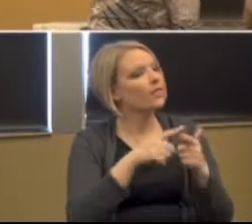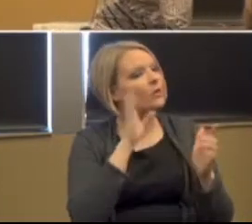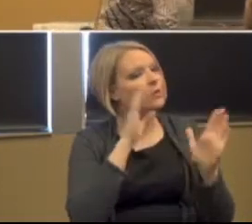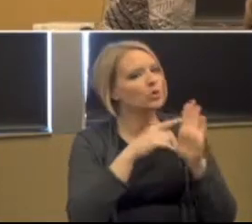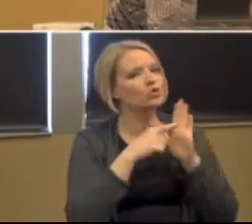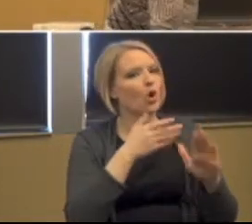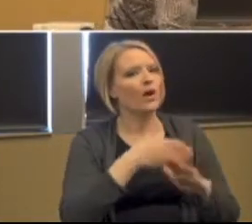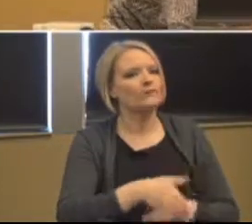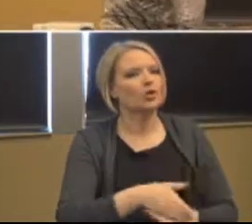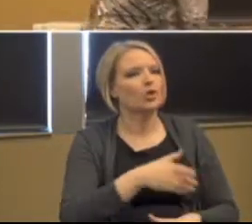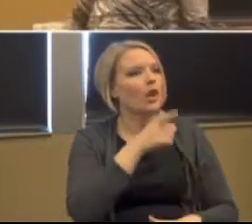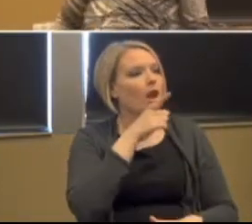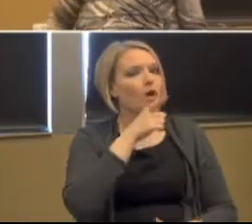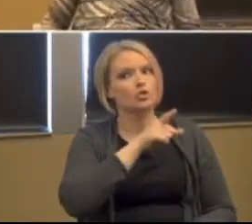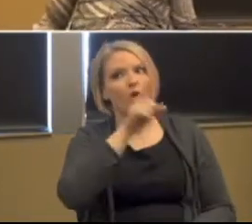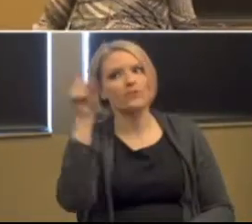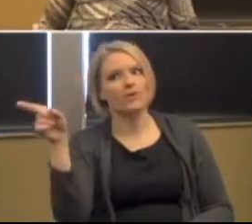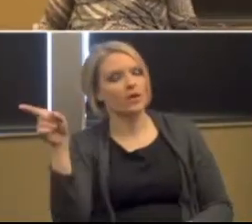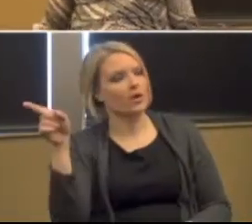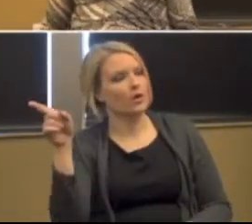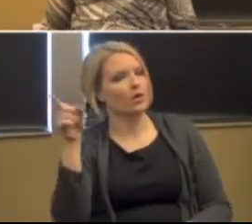after.